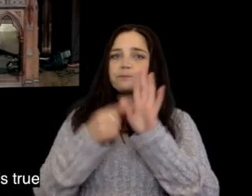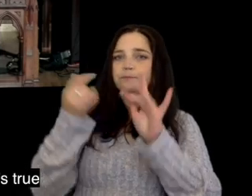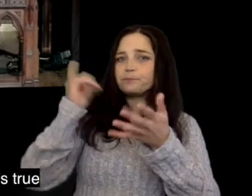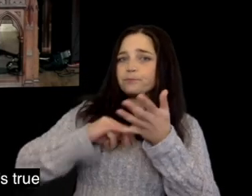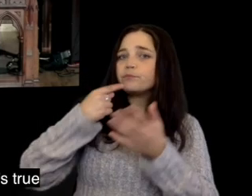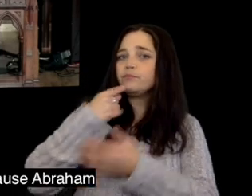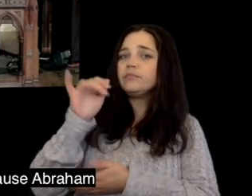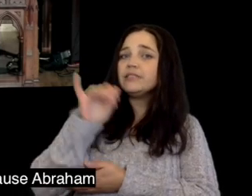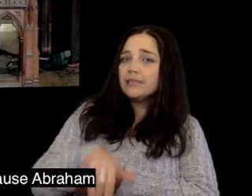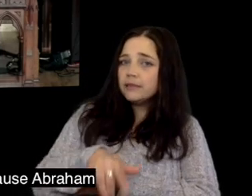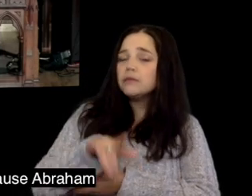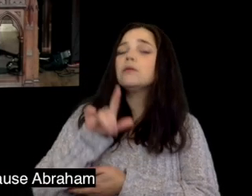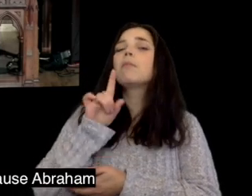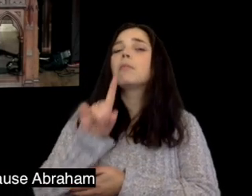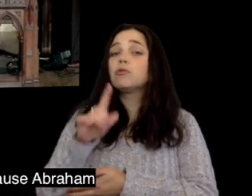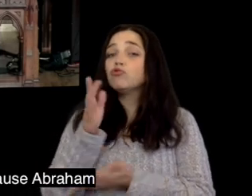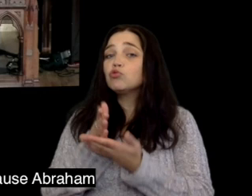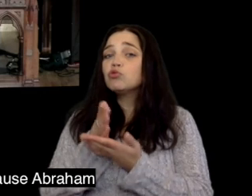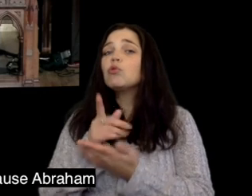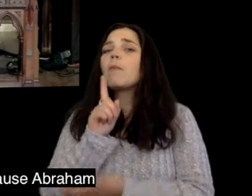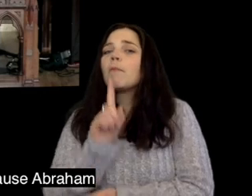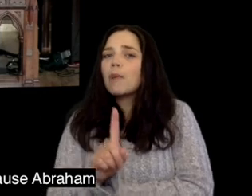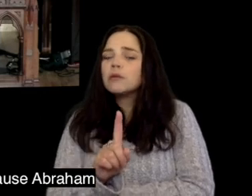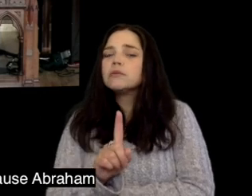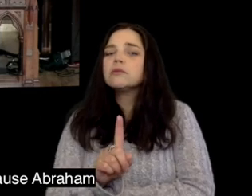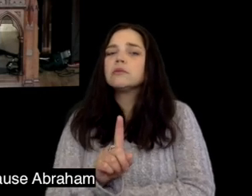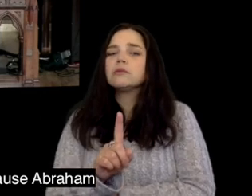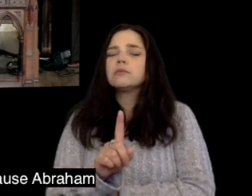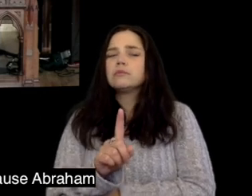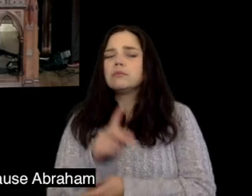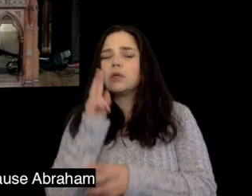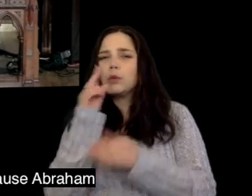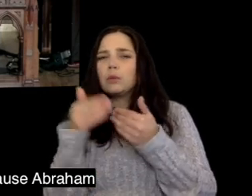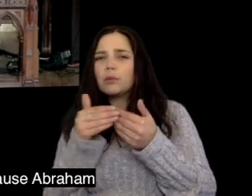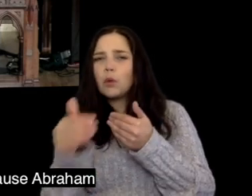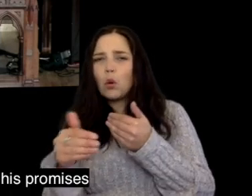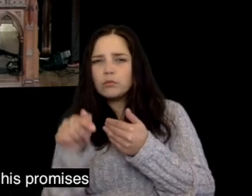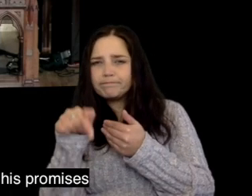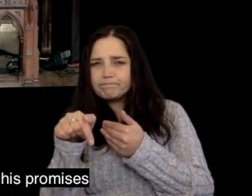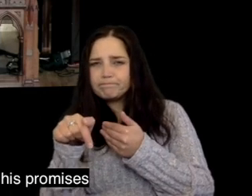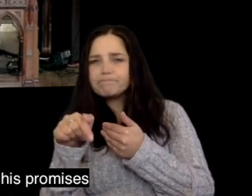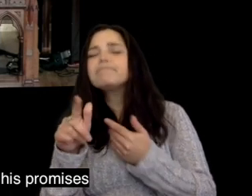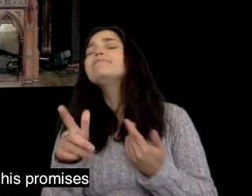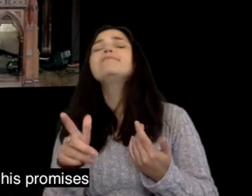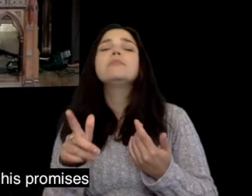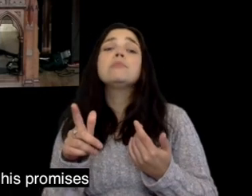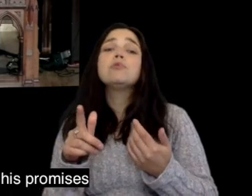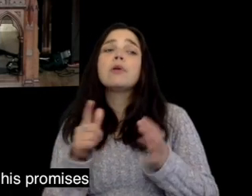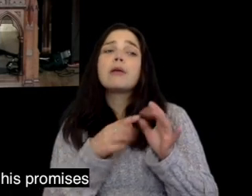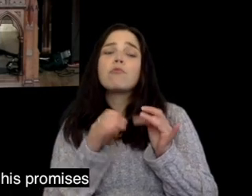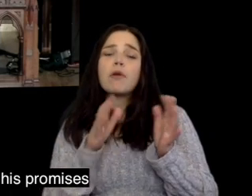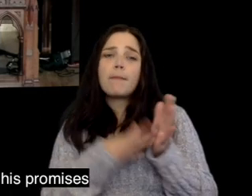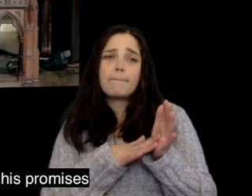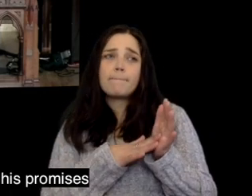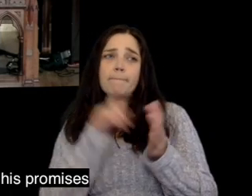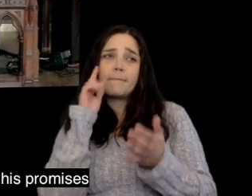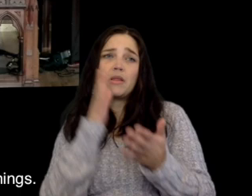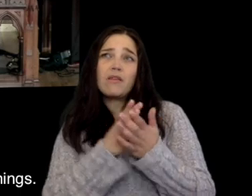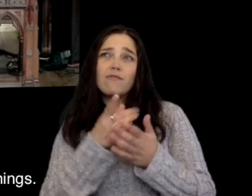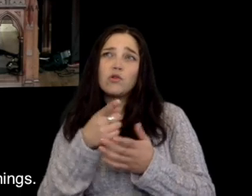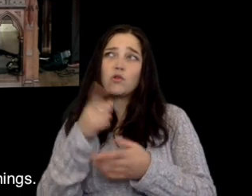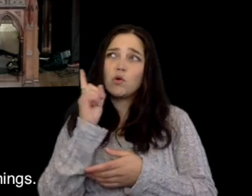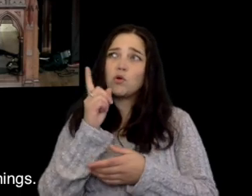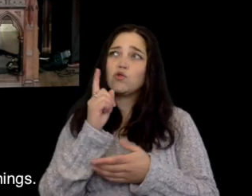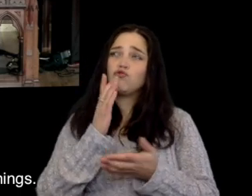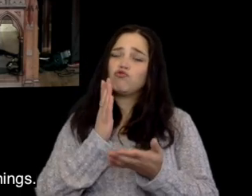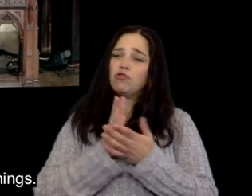And James says, yes, but that's true, but let's look beyond that, because Abraham believing in God